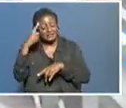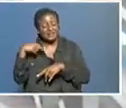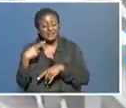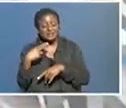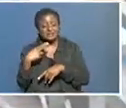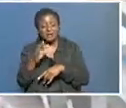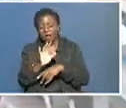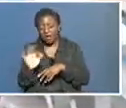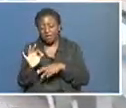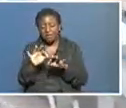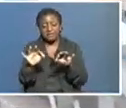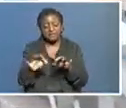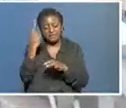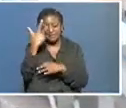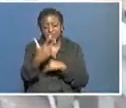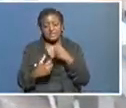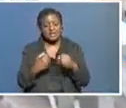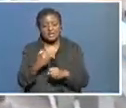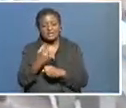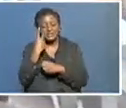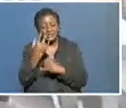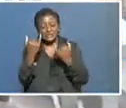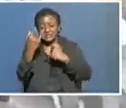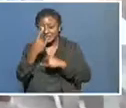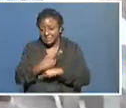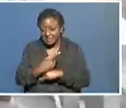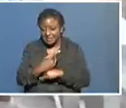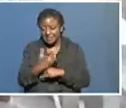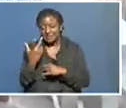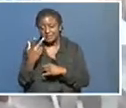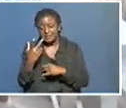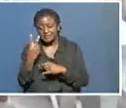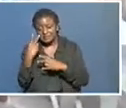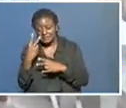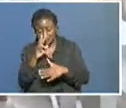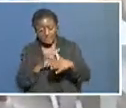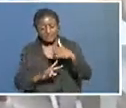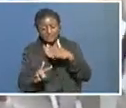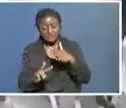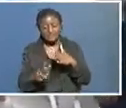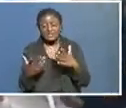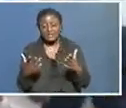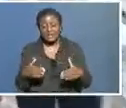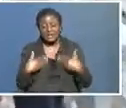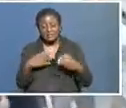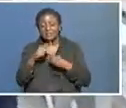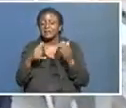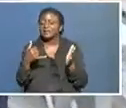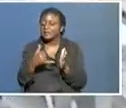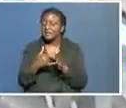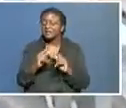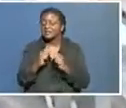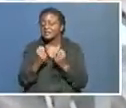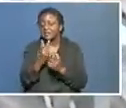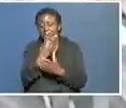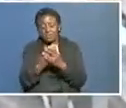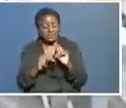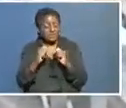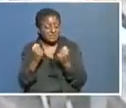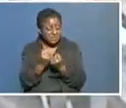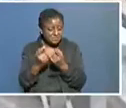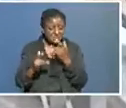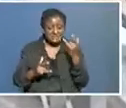3 years and to see the day to come to vision, we're very happy about it. Both teams are